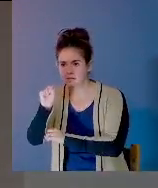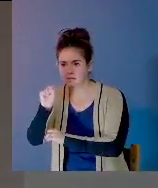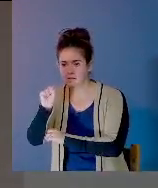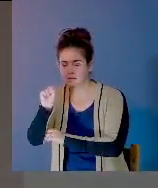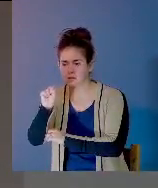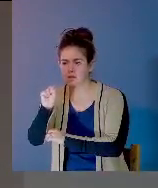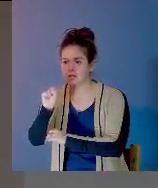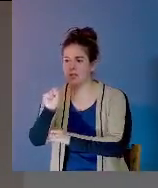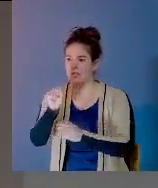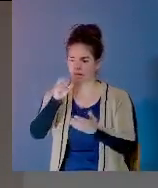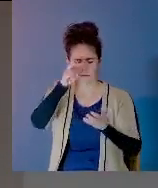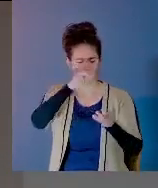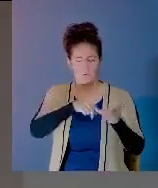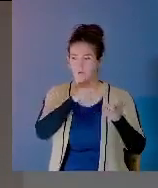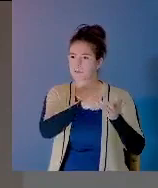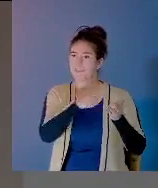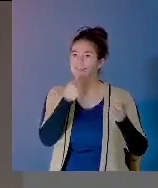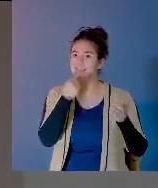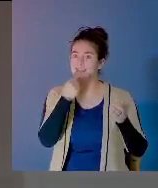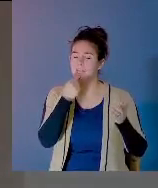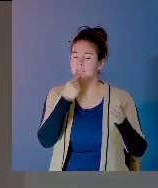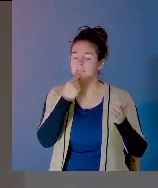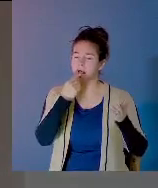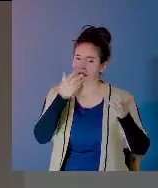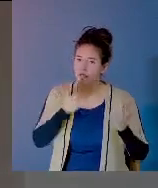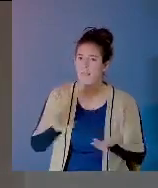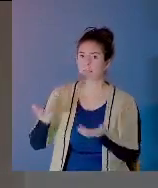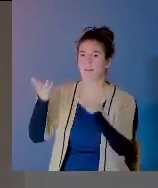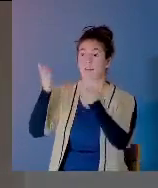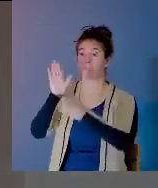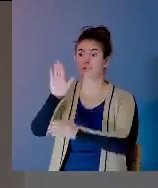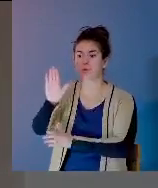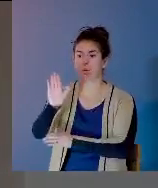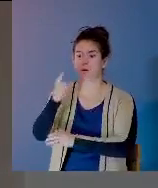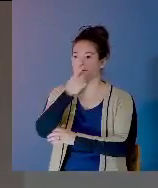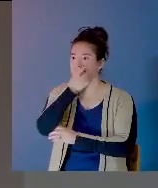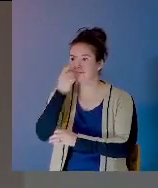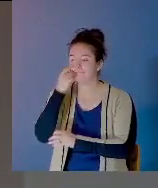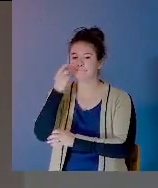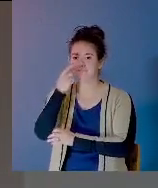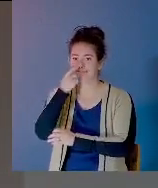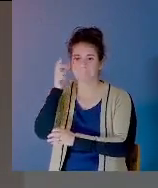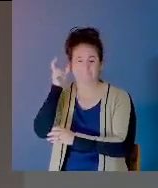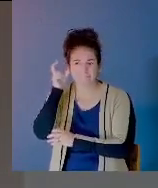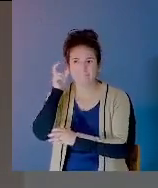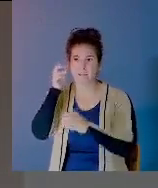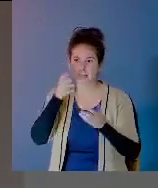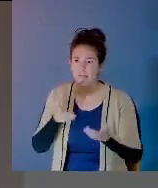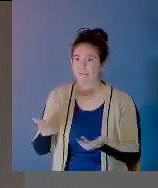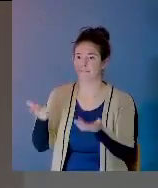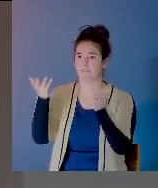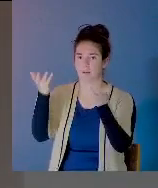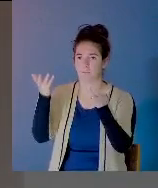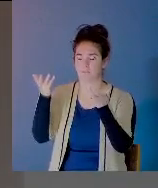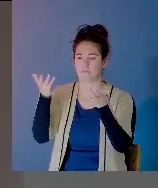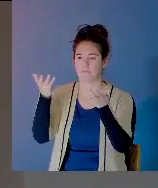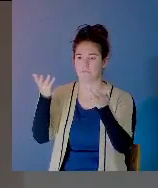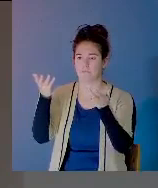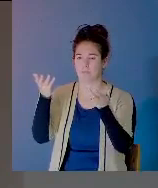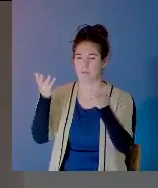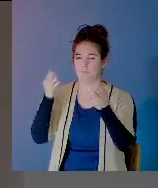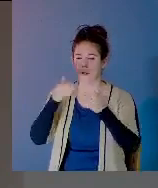in." Who is the King of glory? The Lord Almighty. He is the King of glory. But it's imperative that we open up those gates